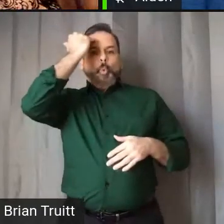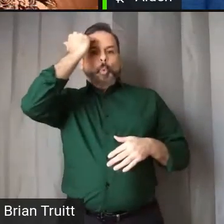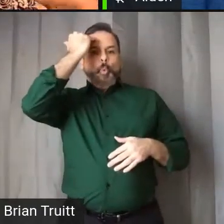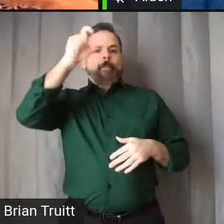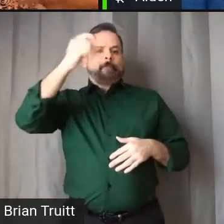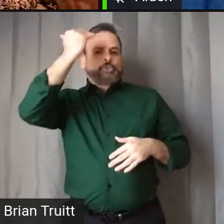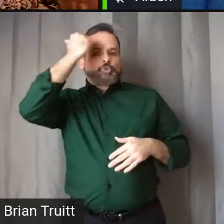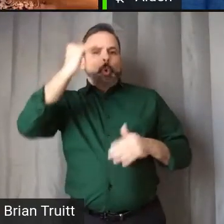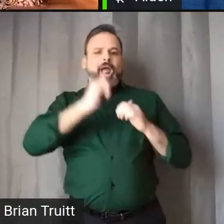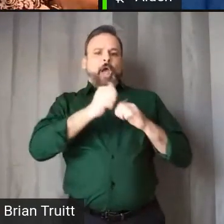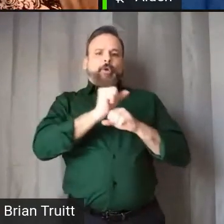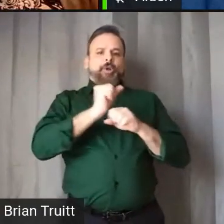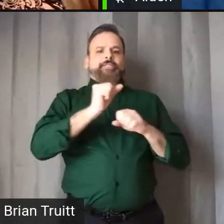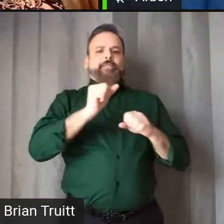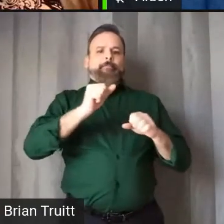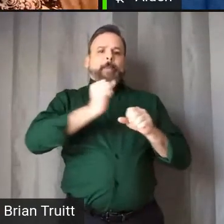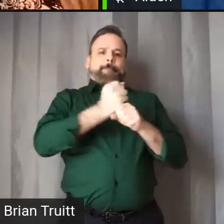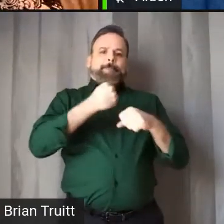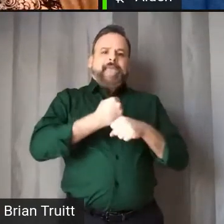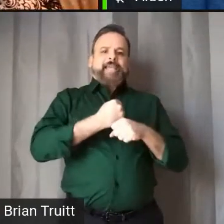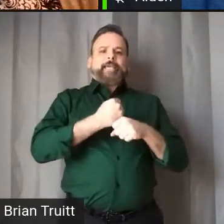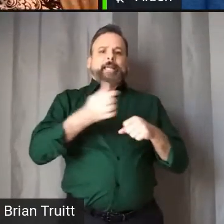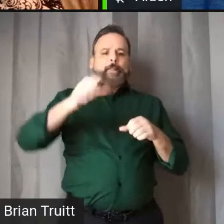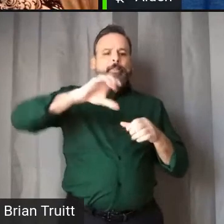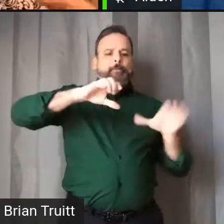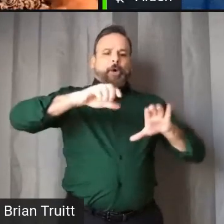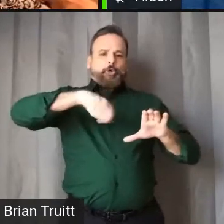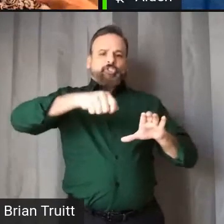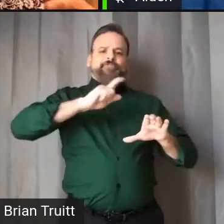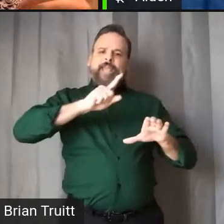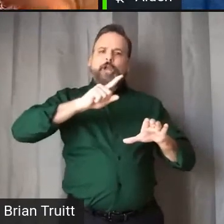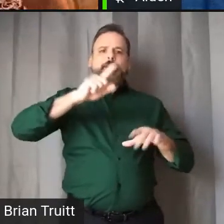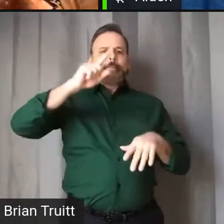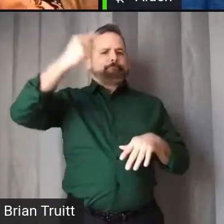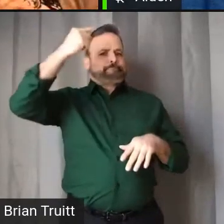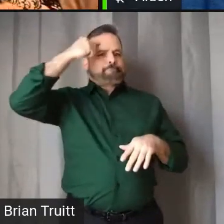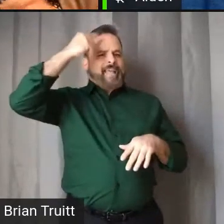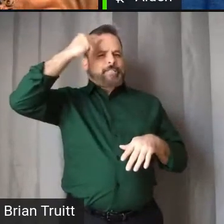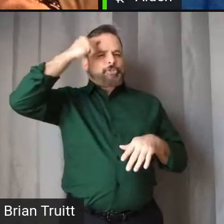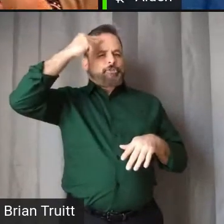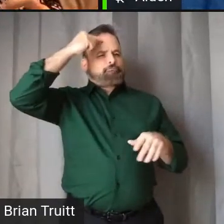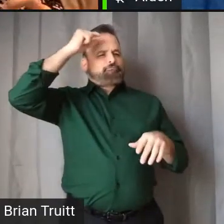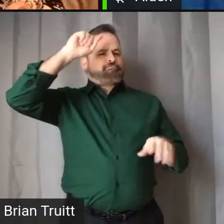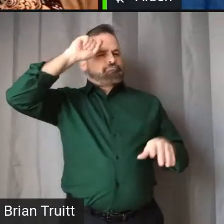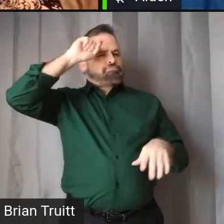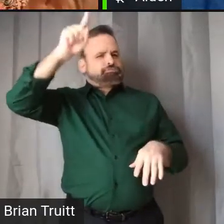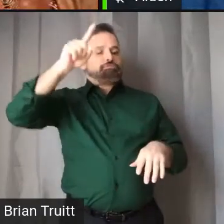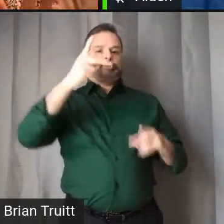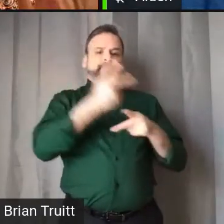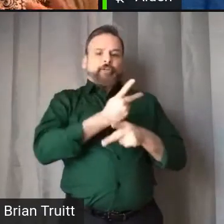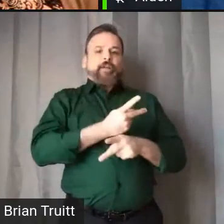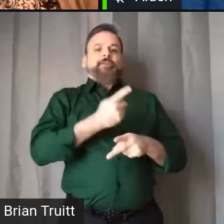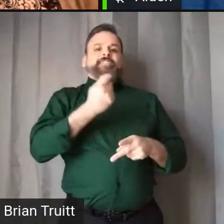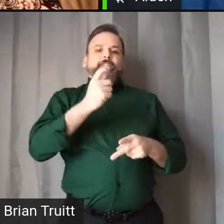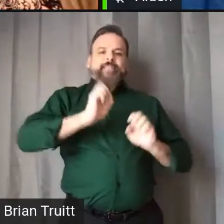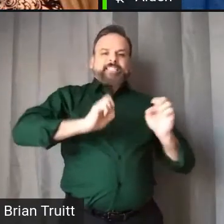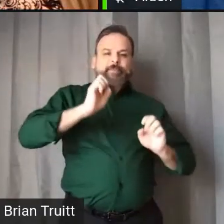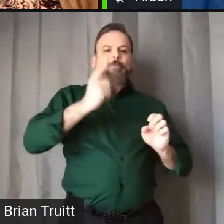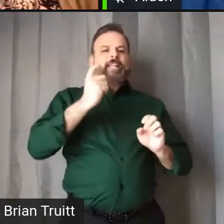and building the potions, and it is very mental in terms of, you know, figuring things out, and it's a little bit experimental, a little bit